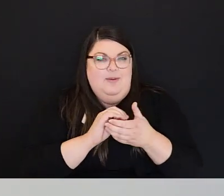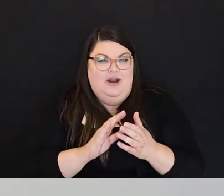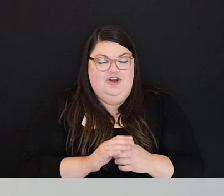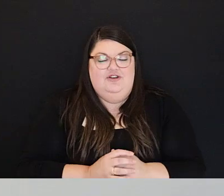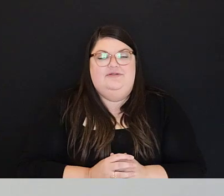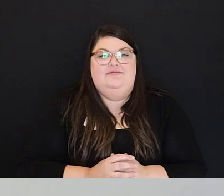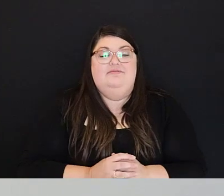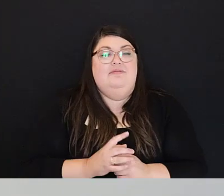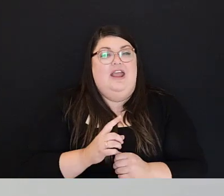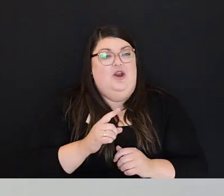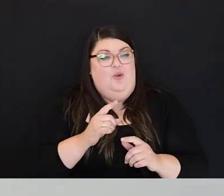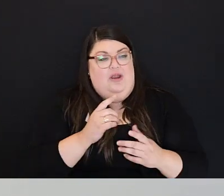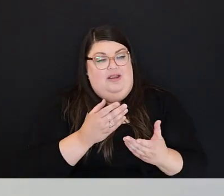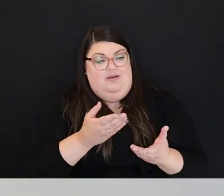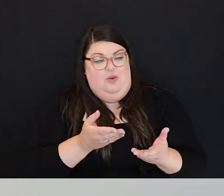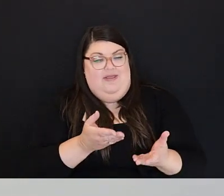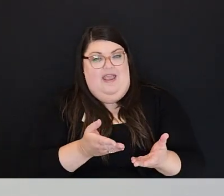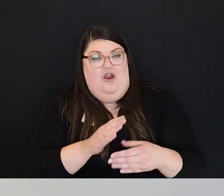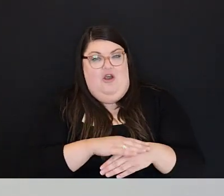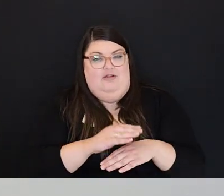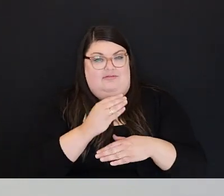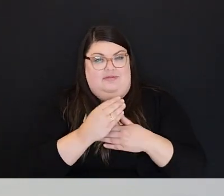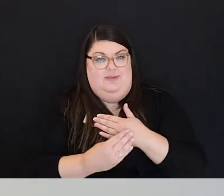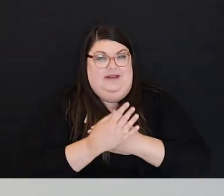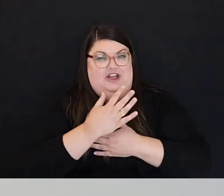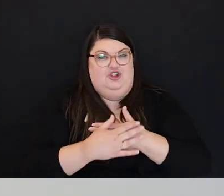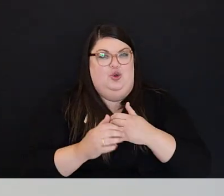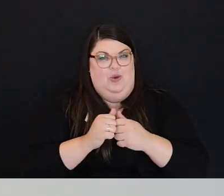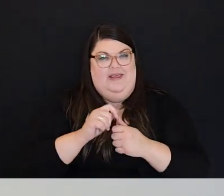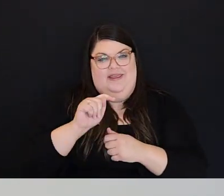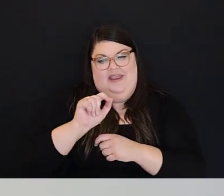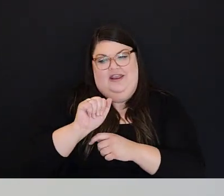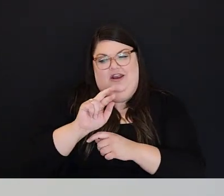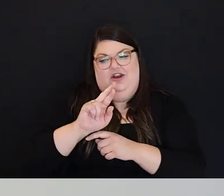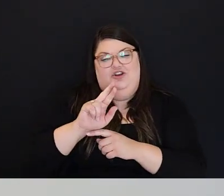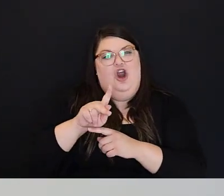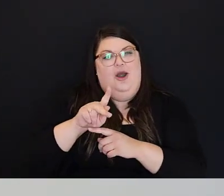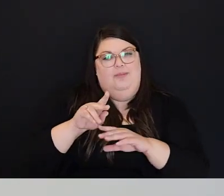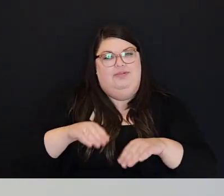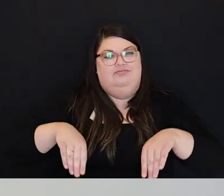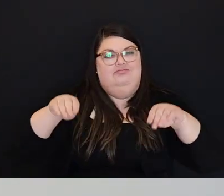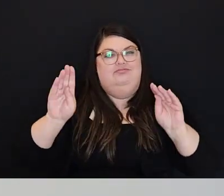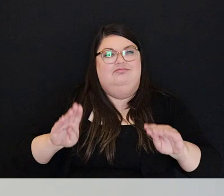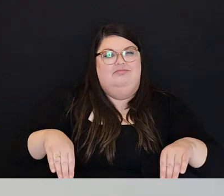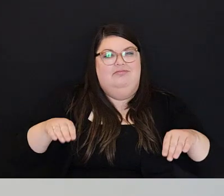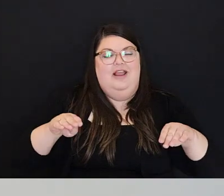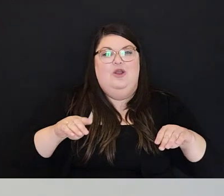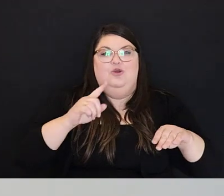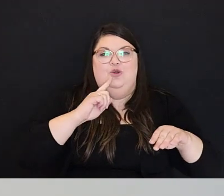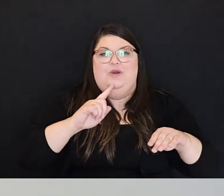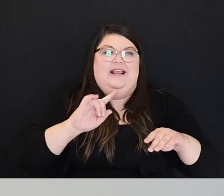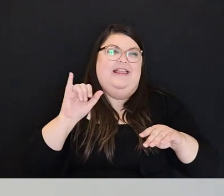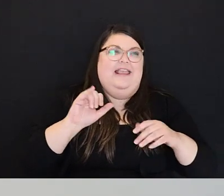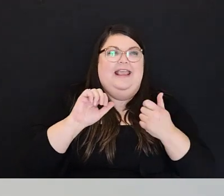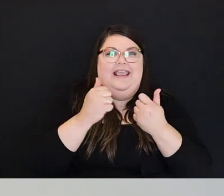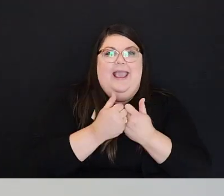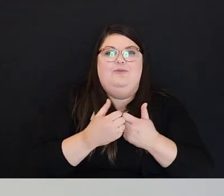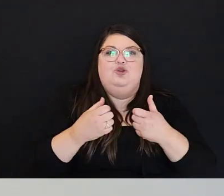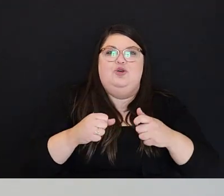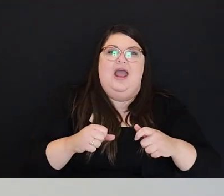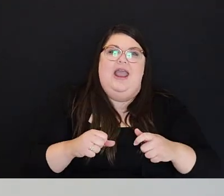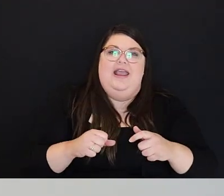this tarp. And it became a bit of a game to try and catch the wind,